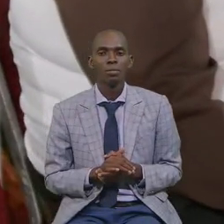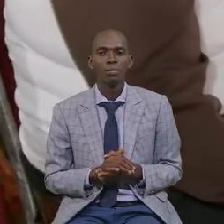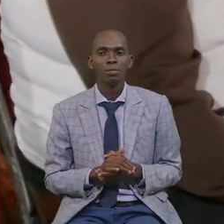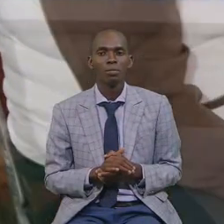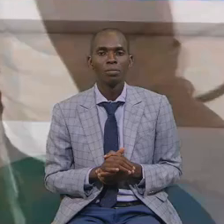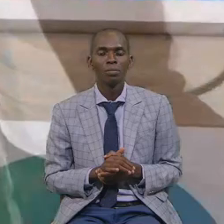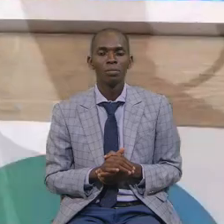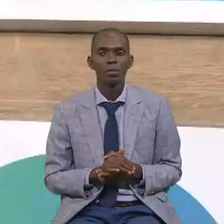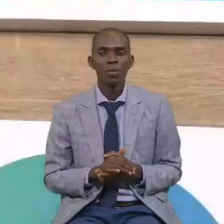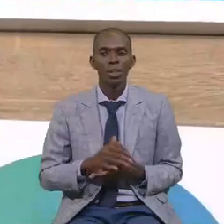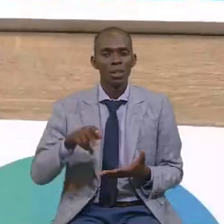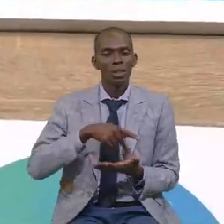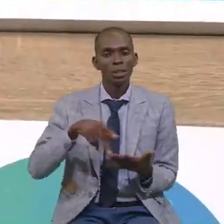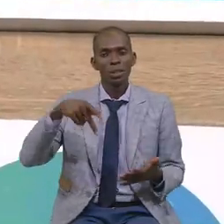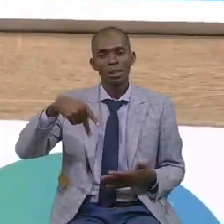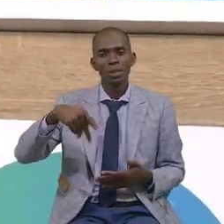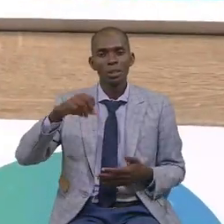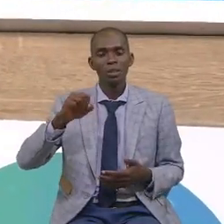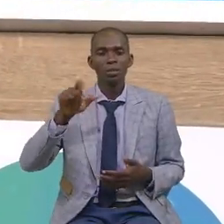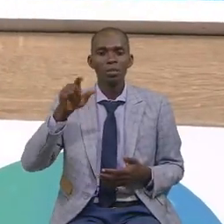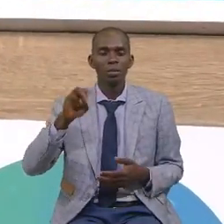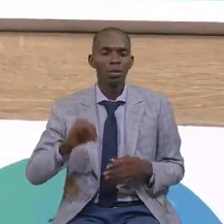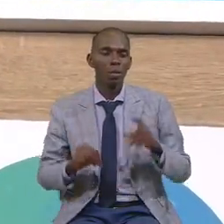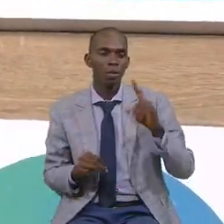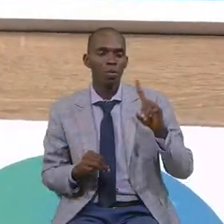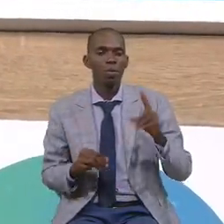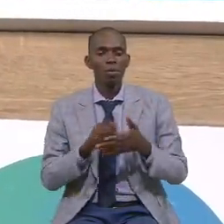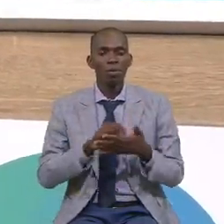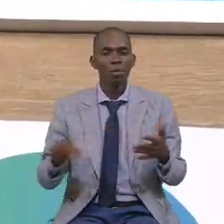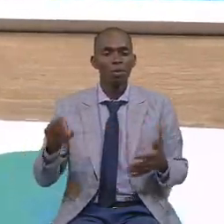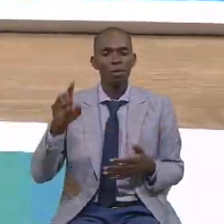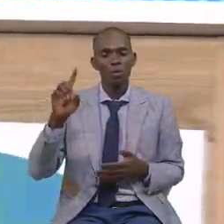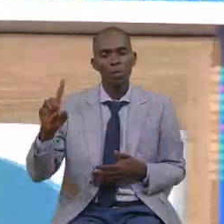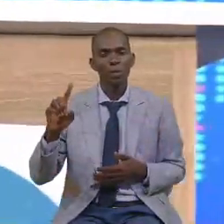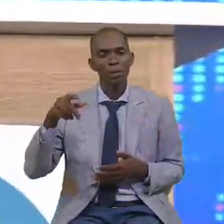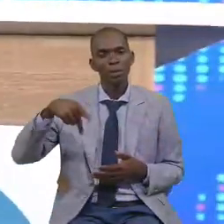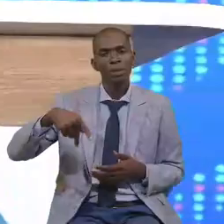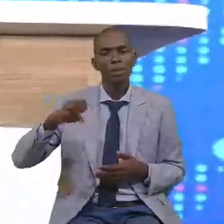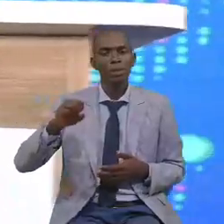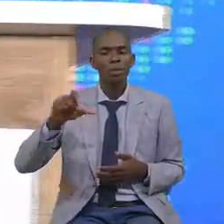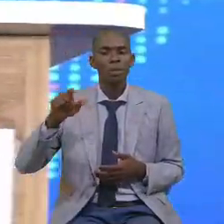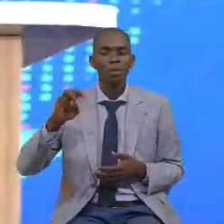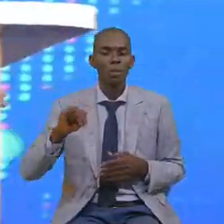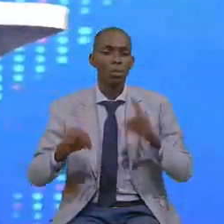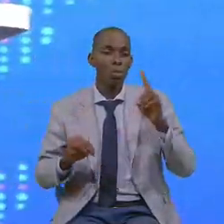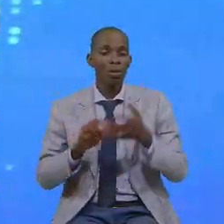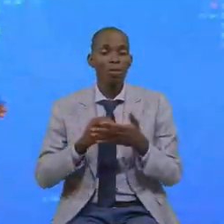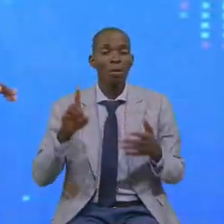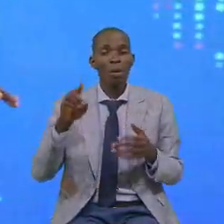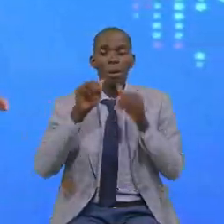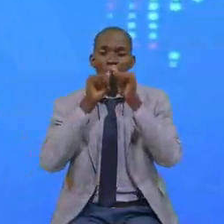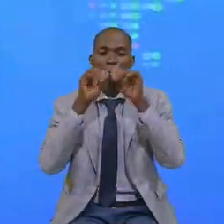Psalm 1, I'm reading from verse 1. Psalm 1, verse 1. Blessed is the